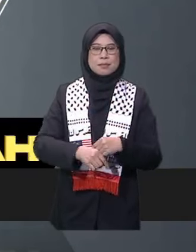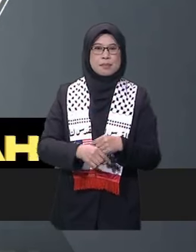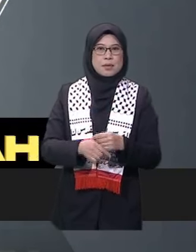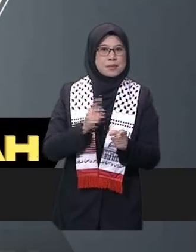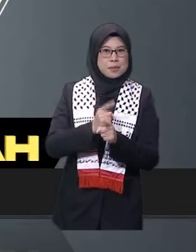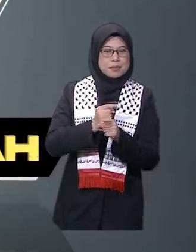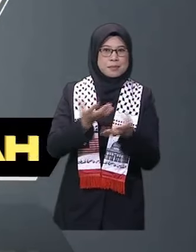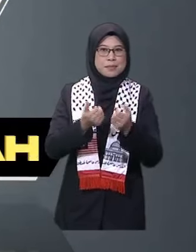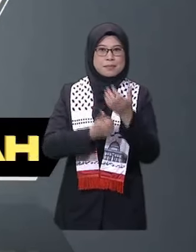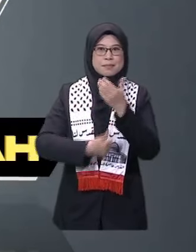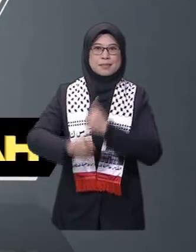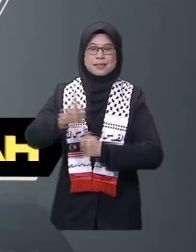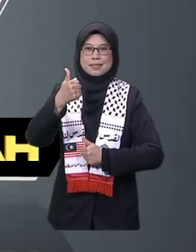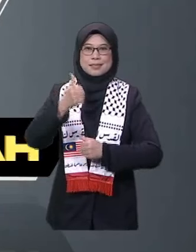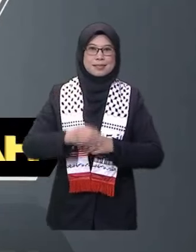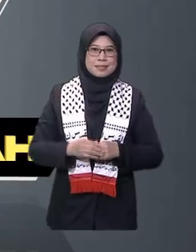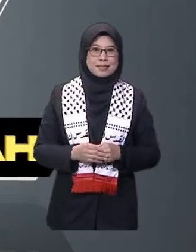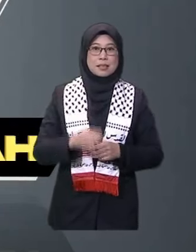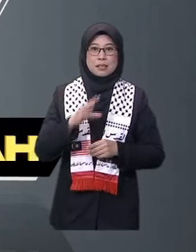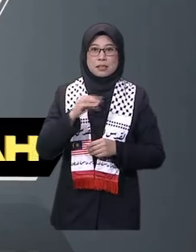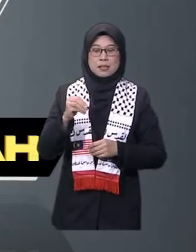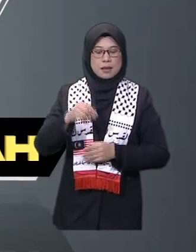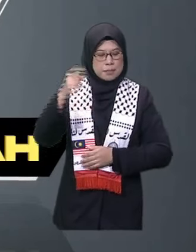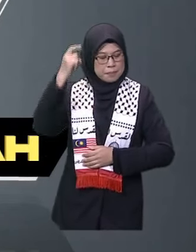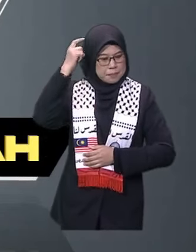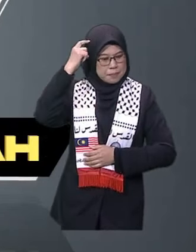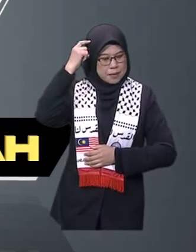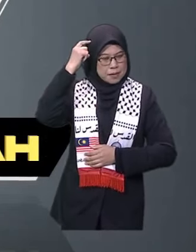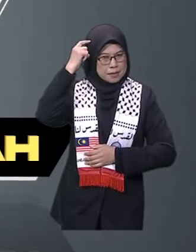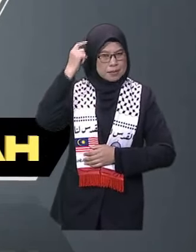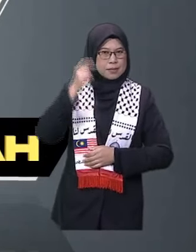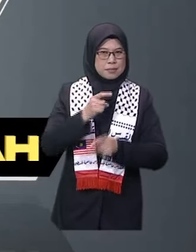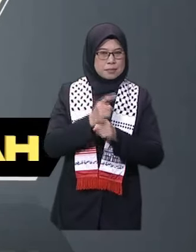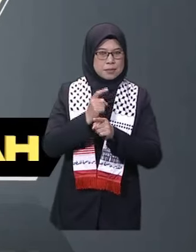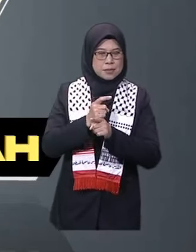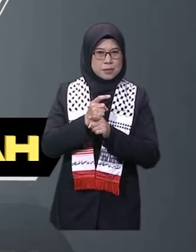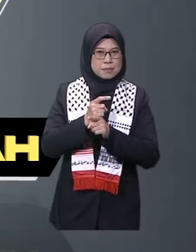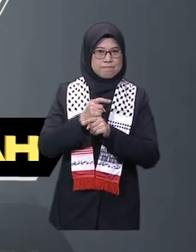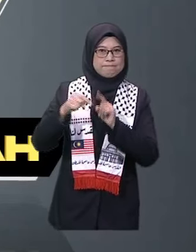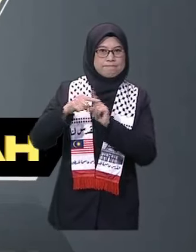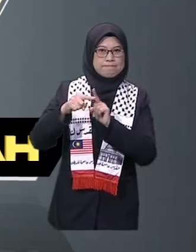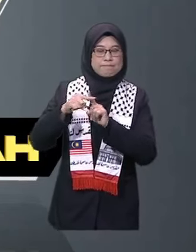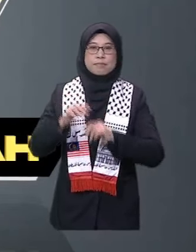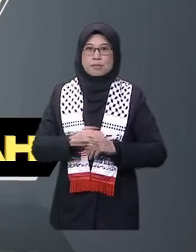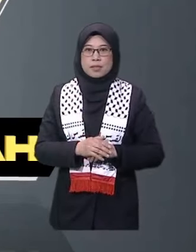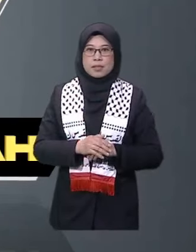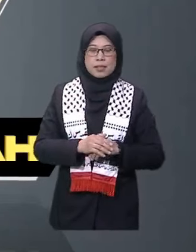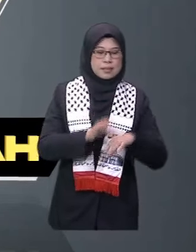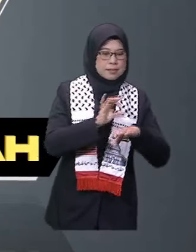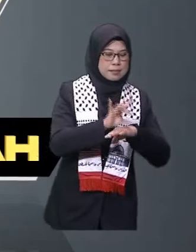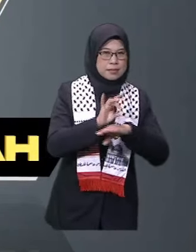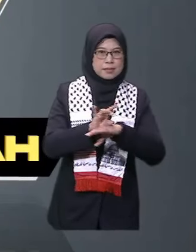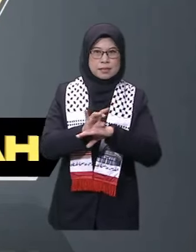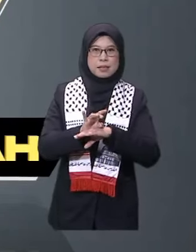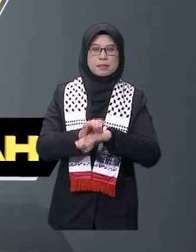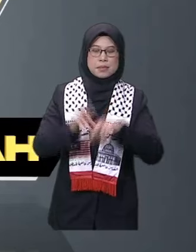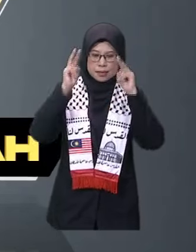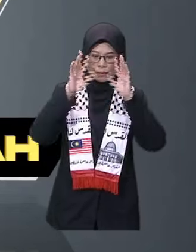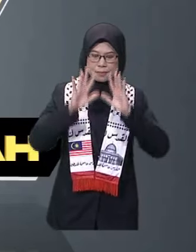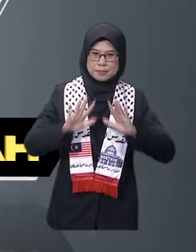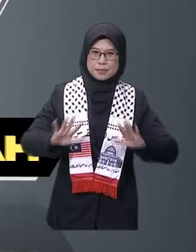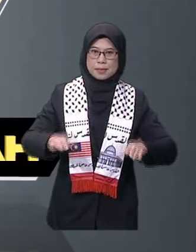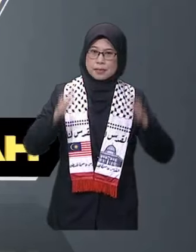and we know opponent also have the same mindset. So we just enter the court and remind each other to keep calm, focus every point